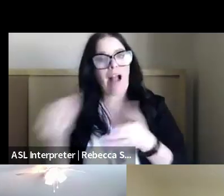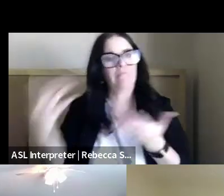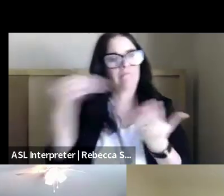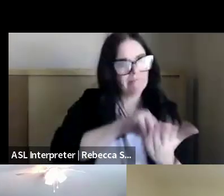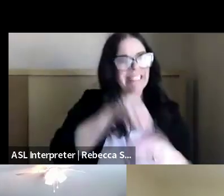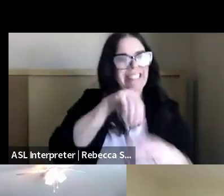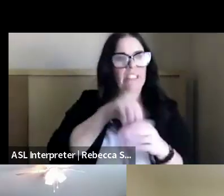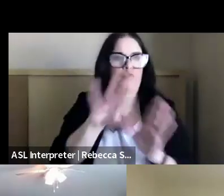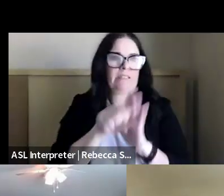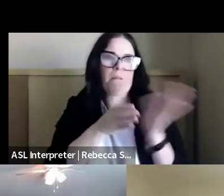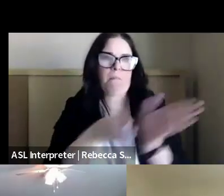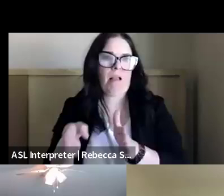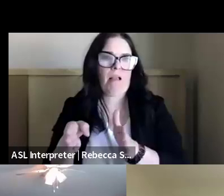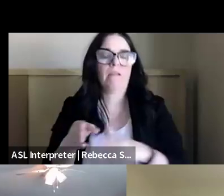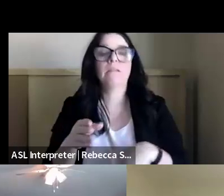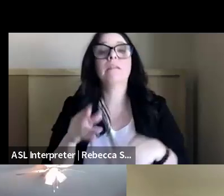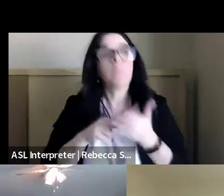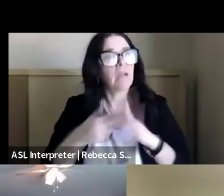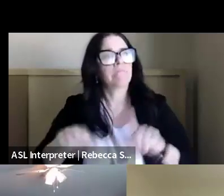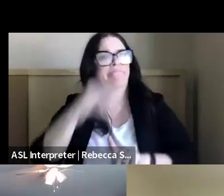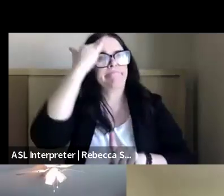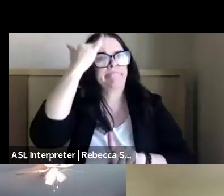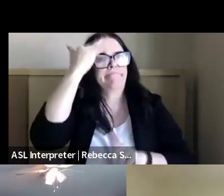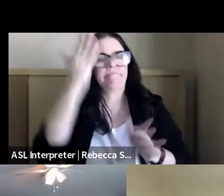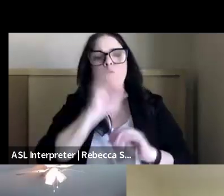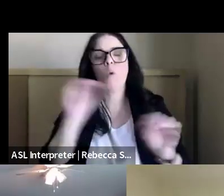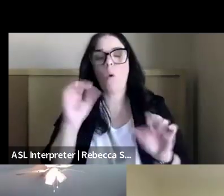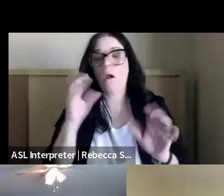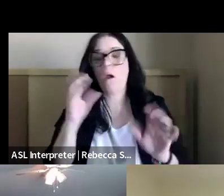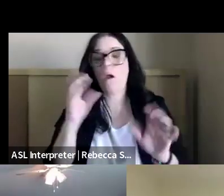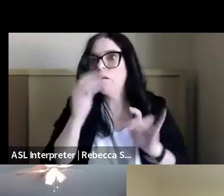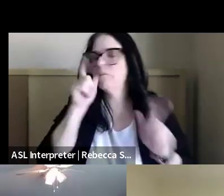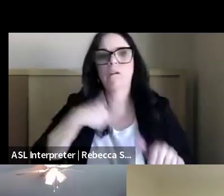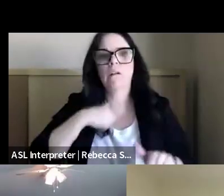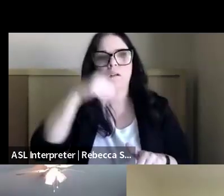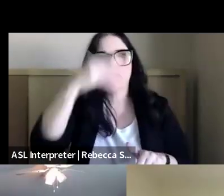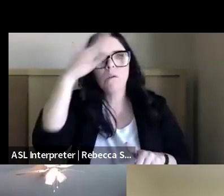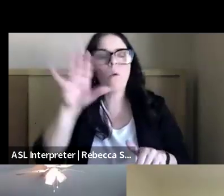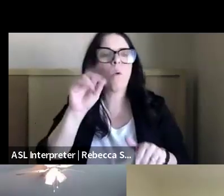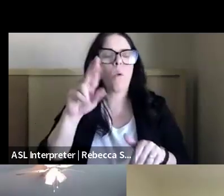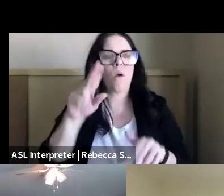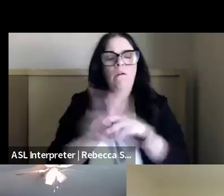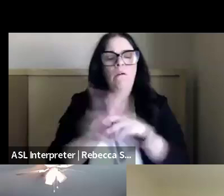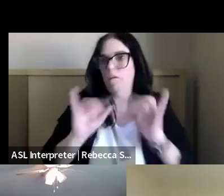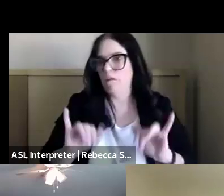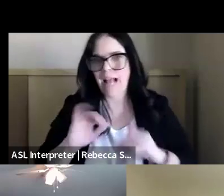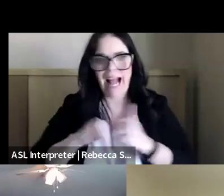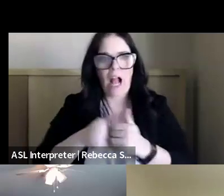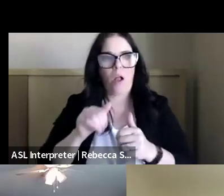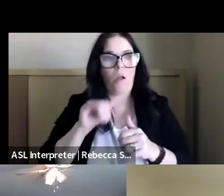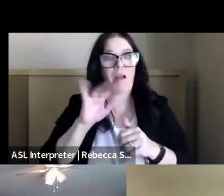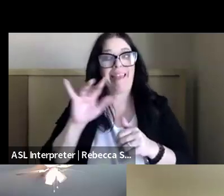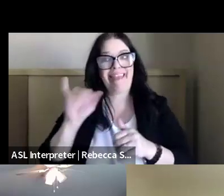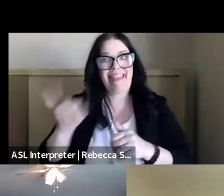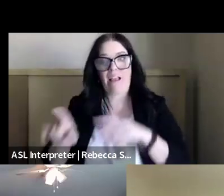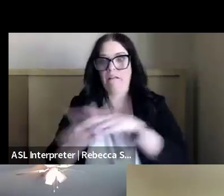again, you're not going to have surprises. You're not going to have something come up that impacts how the program is